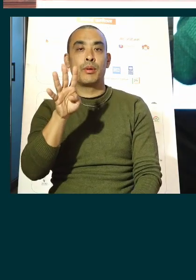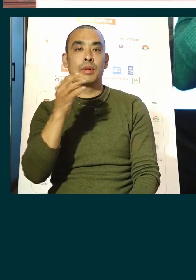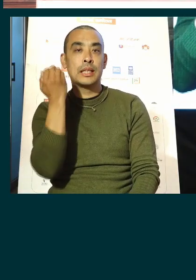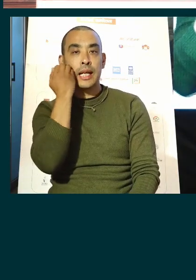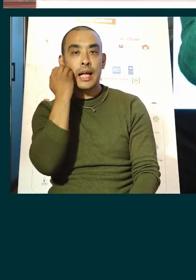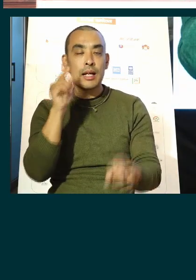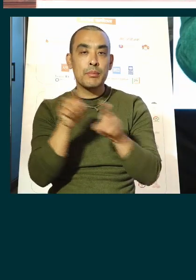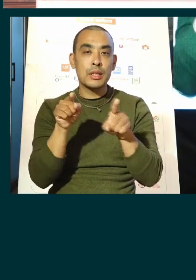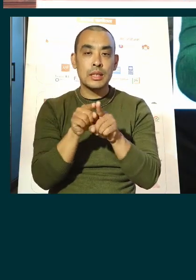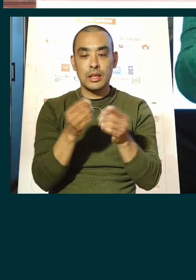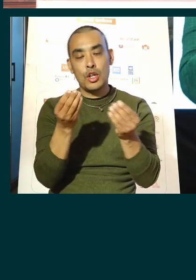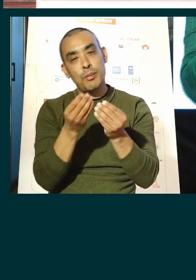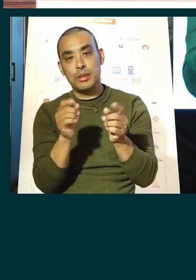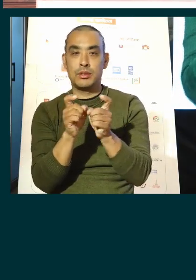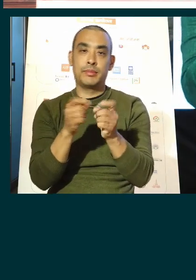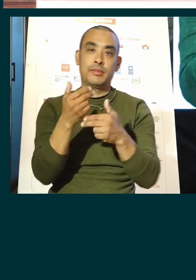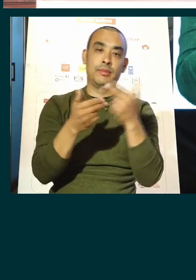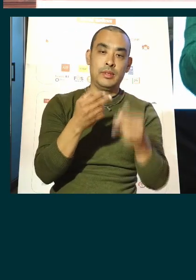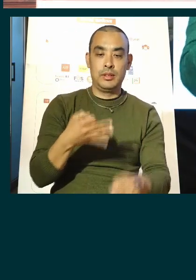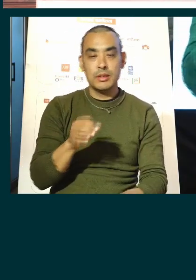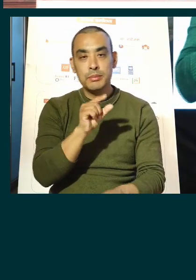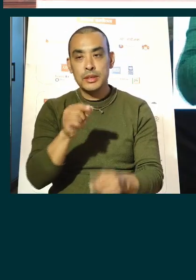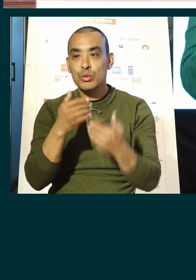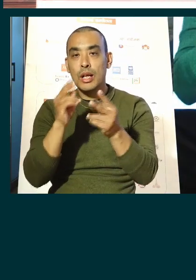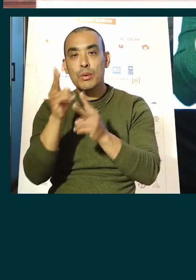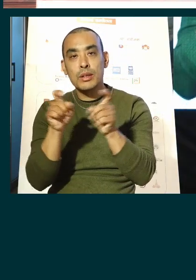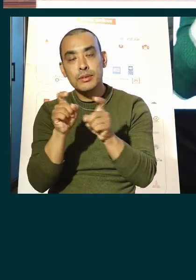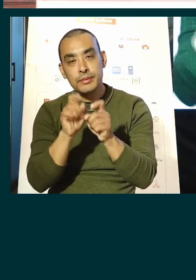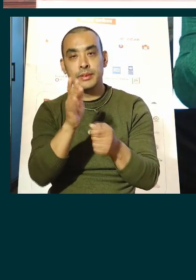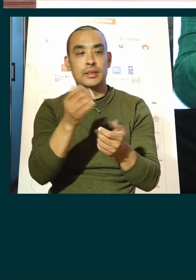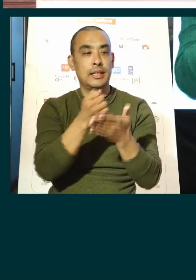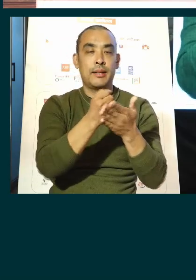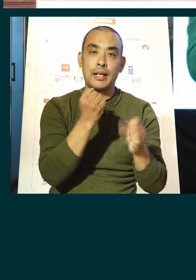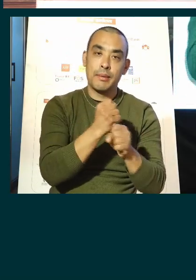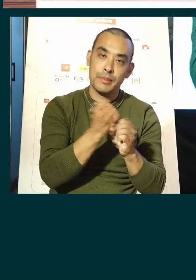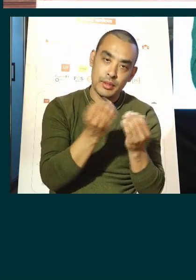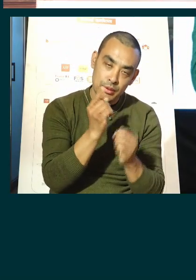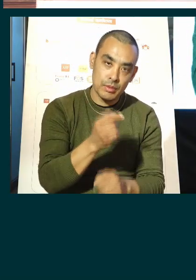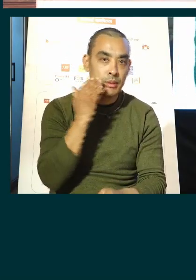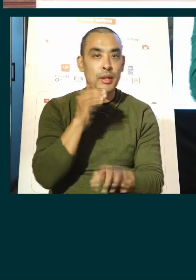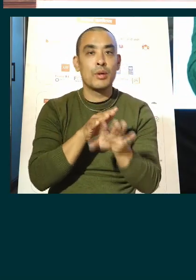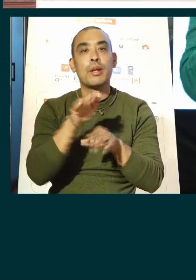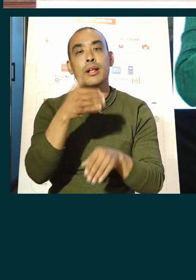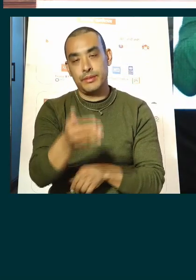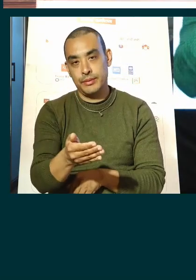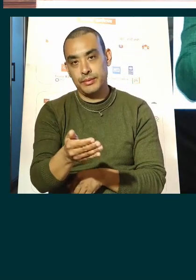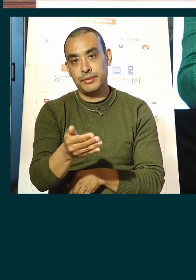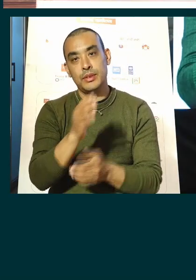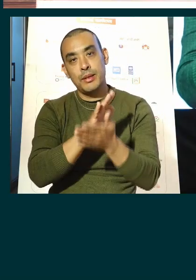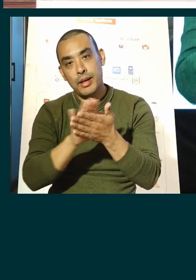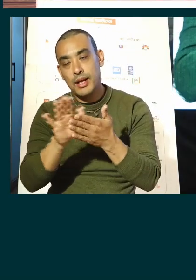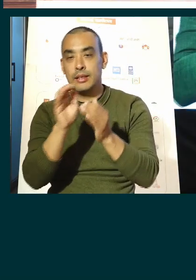found it normal to discuss about the menstruation. They have also started supporting the girls to access clinical